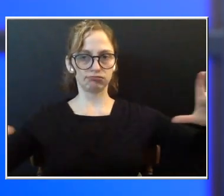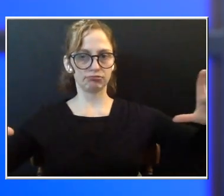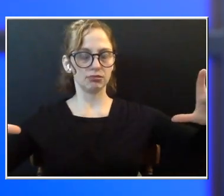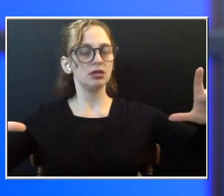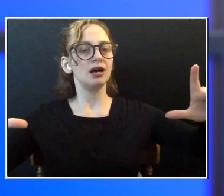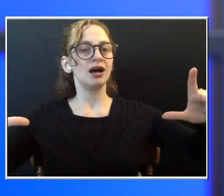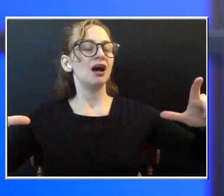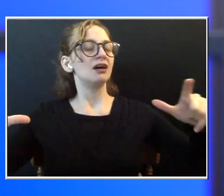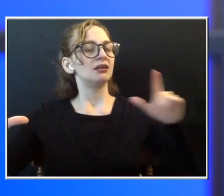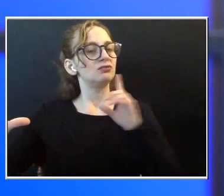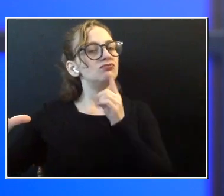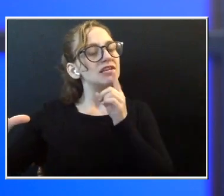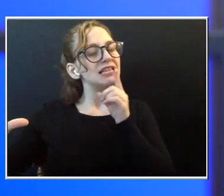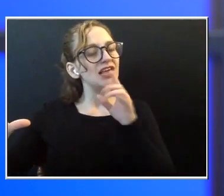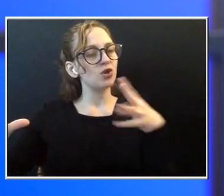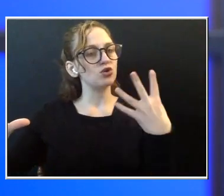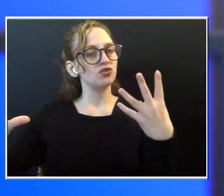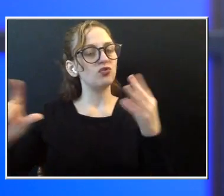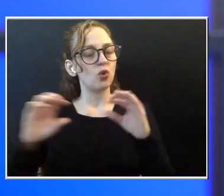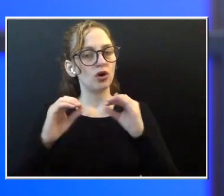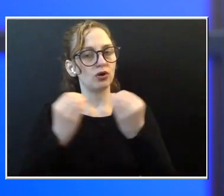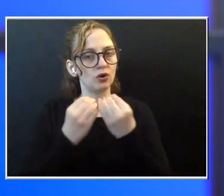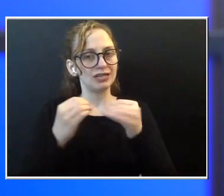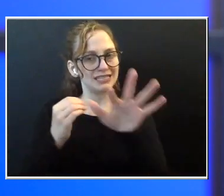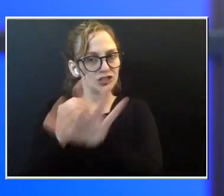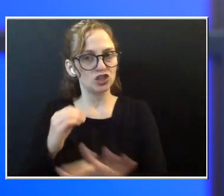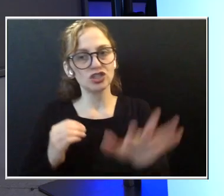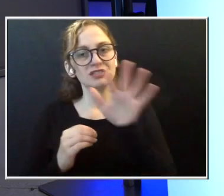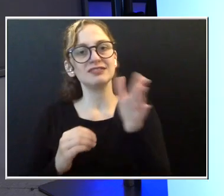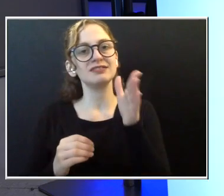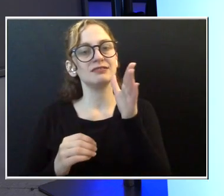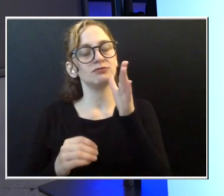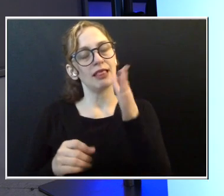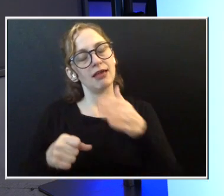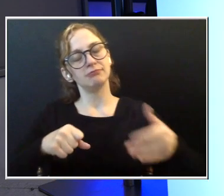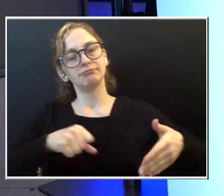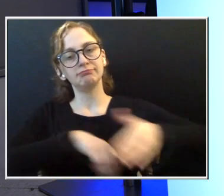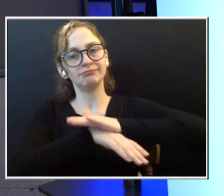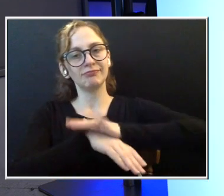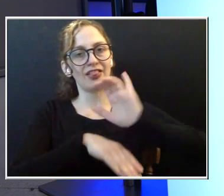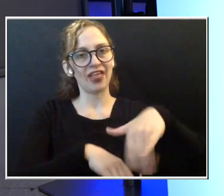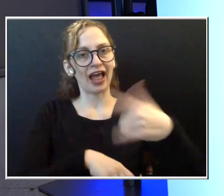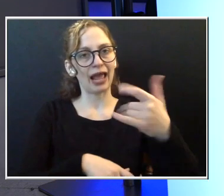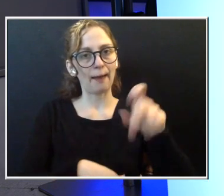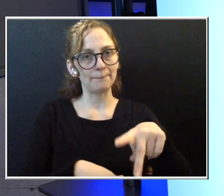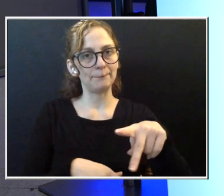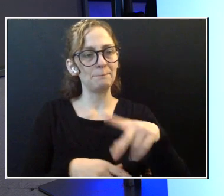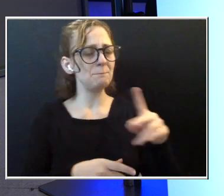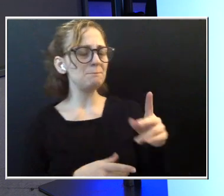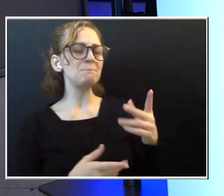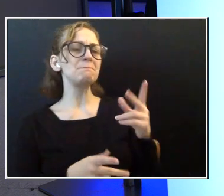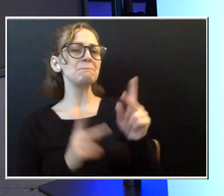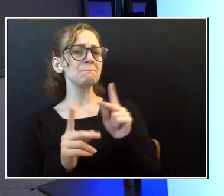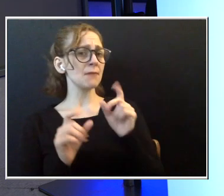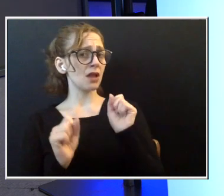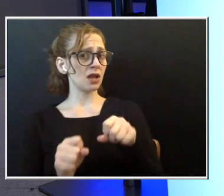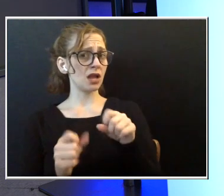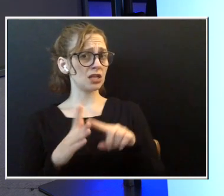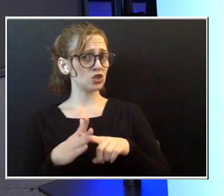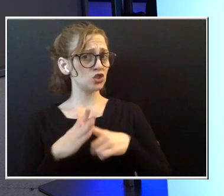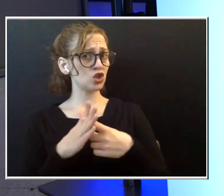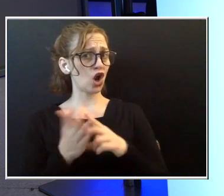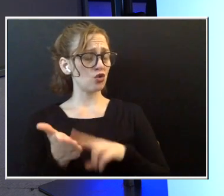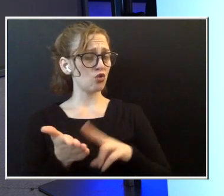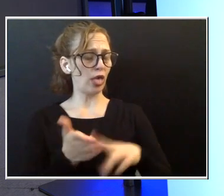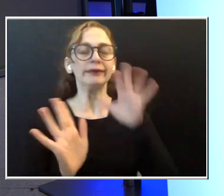heartland, and that's why we proposed that to the NIH. When will patients start enrolling? Or when can people start enrolling, I should say? Because you're correct, it's not a